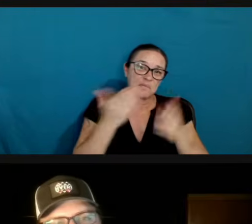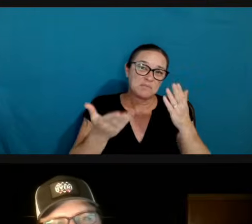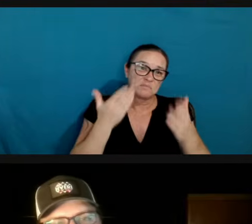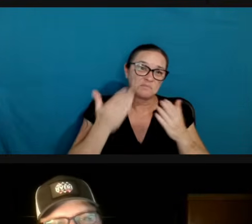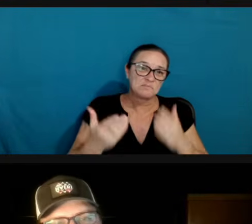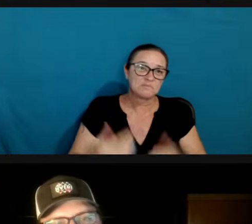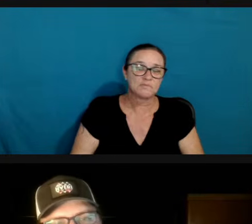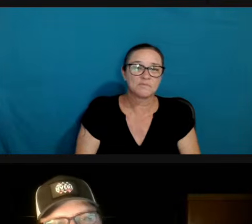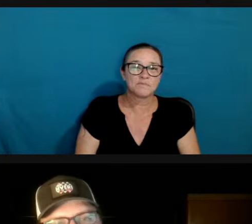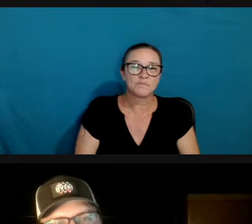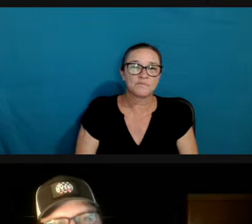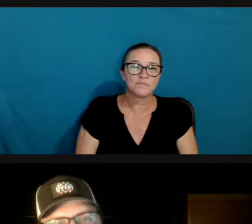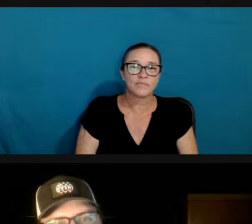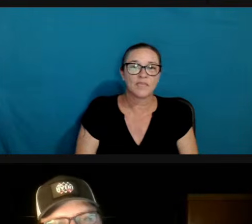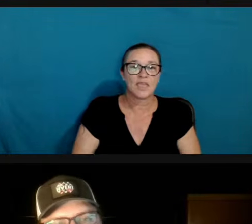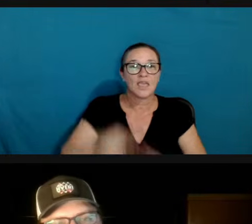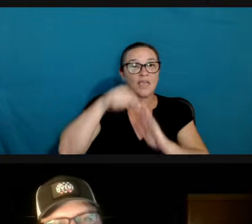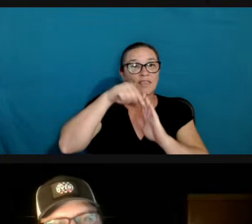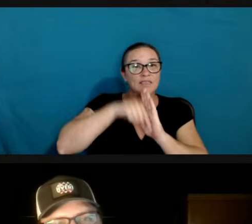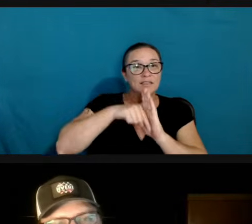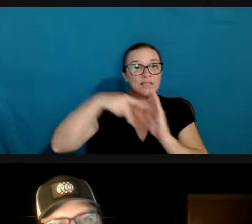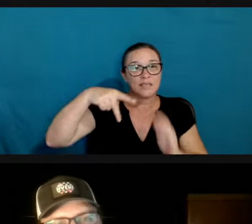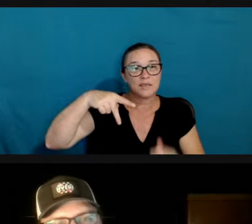The deeper Impala events are still ongoing over there.